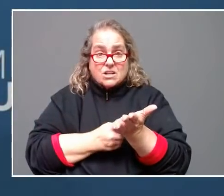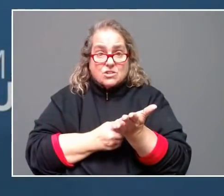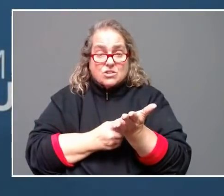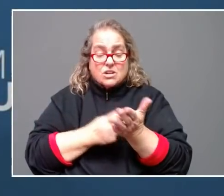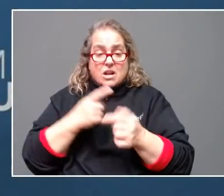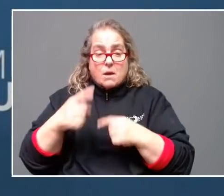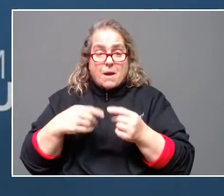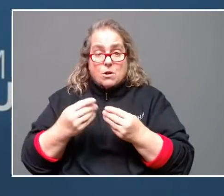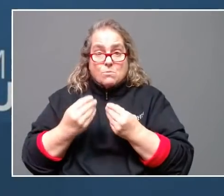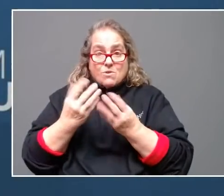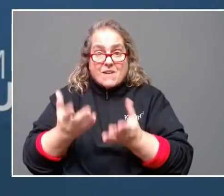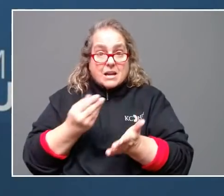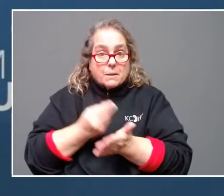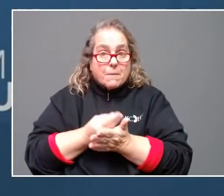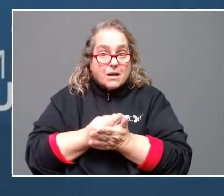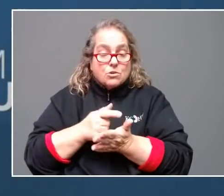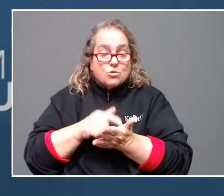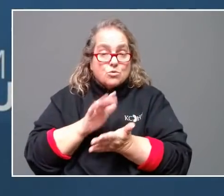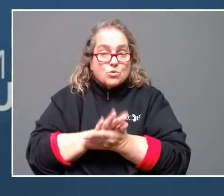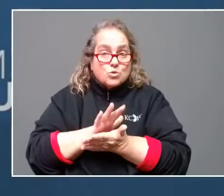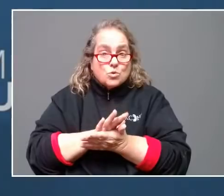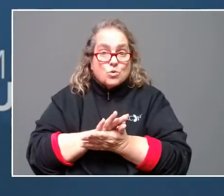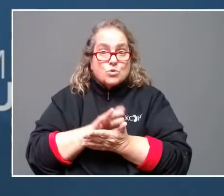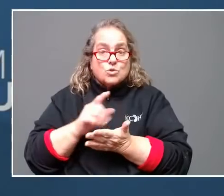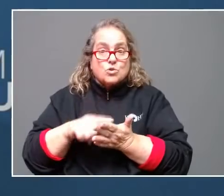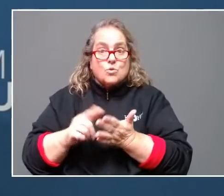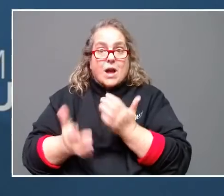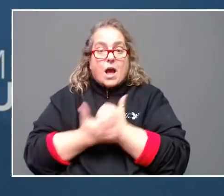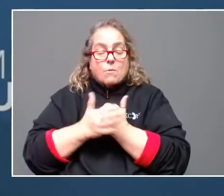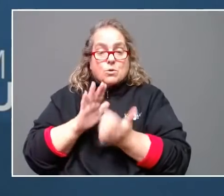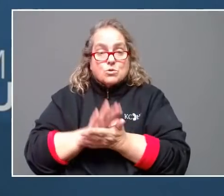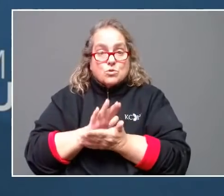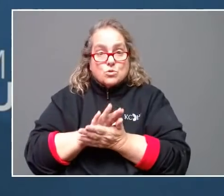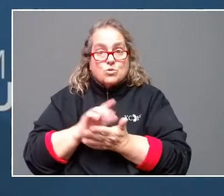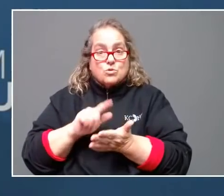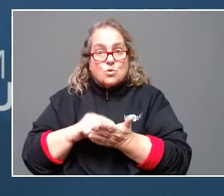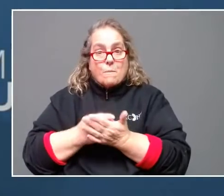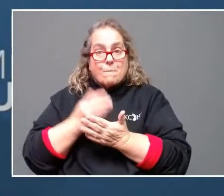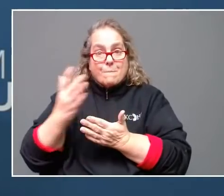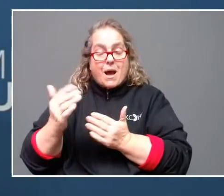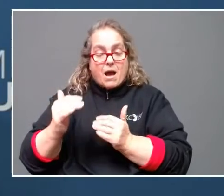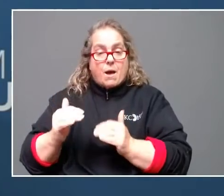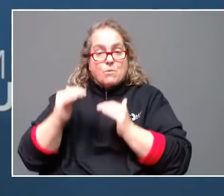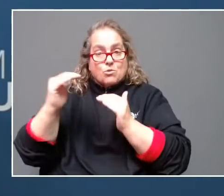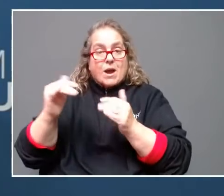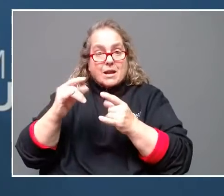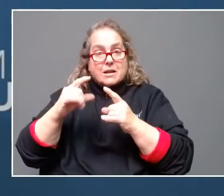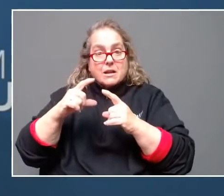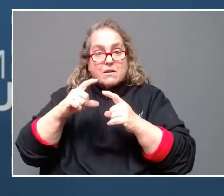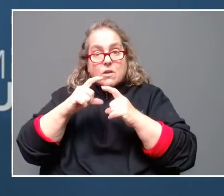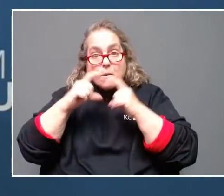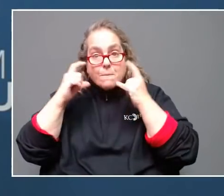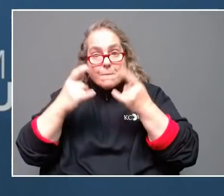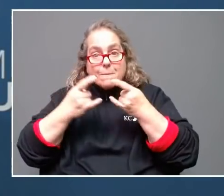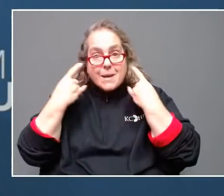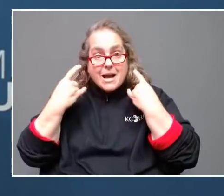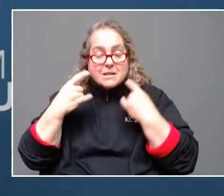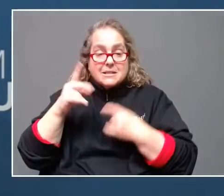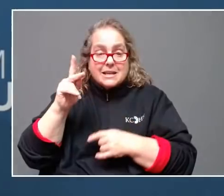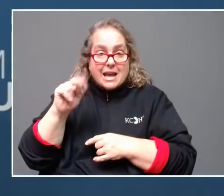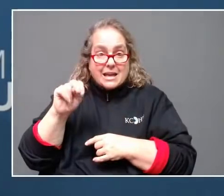providing money to schools to help children upgrade their masks to these KN95s?